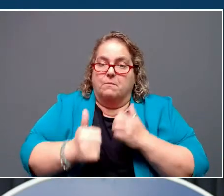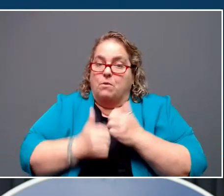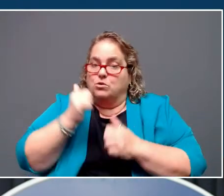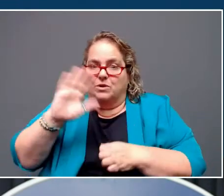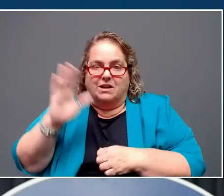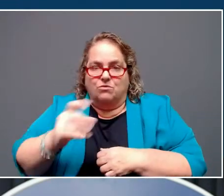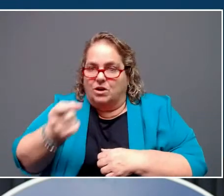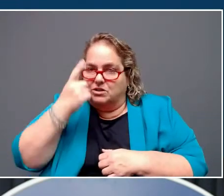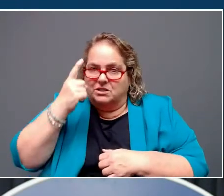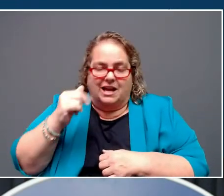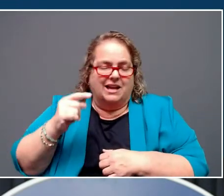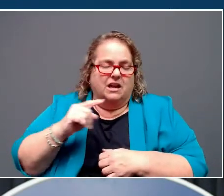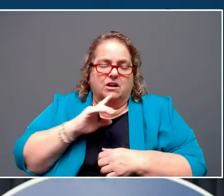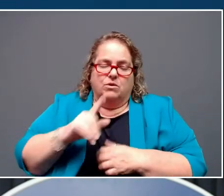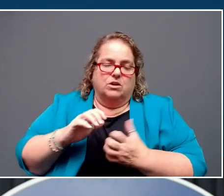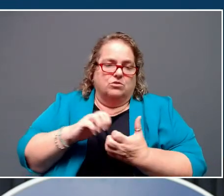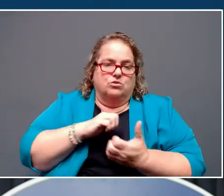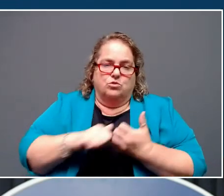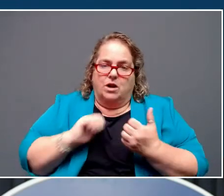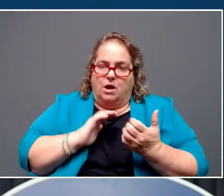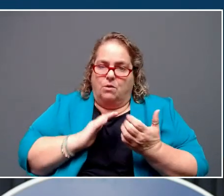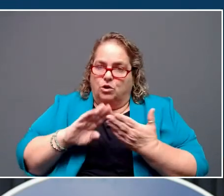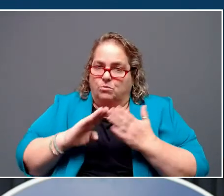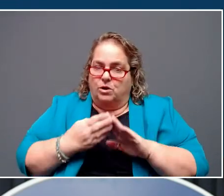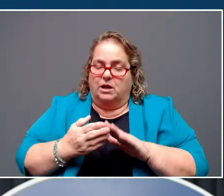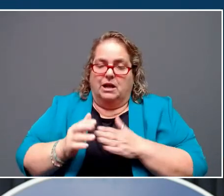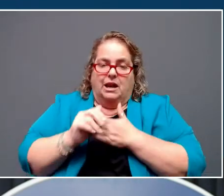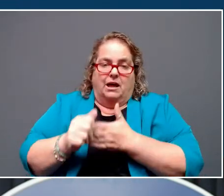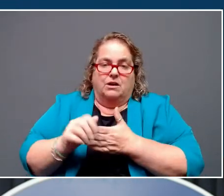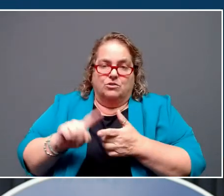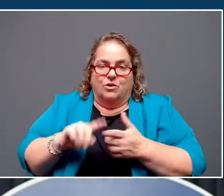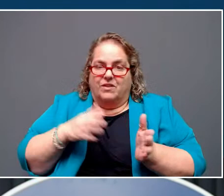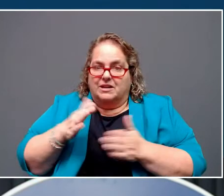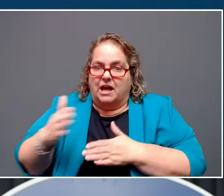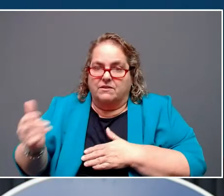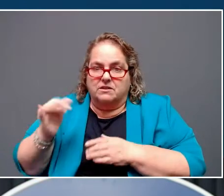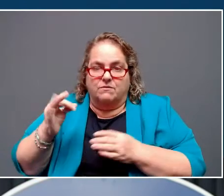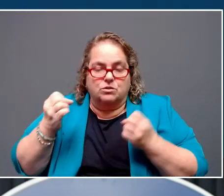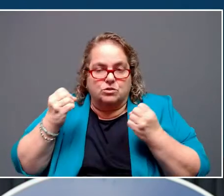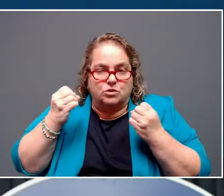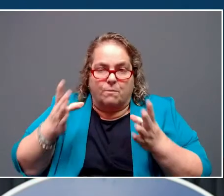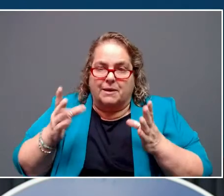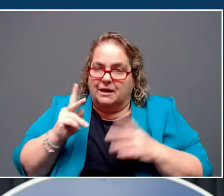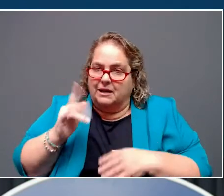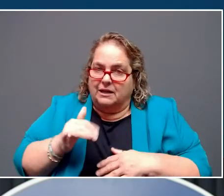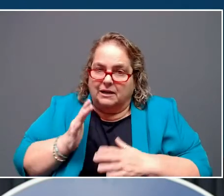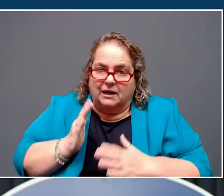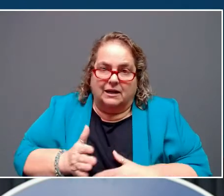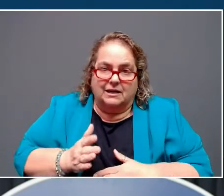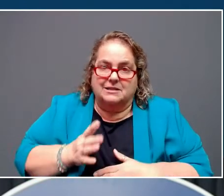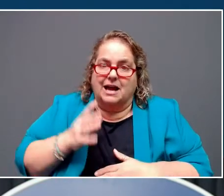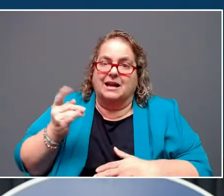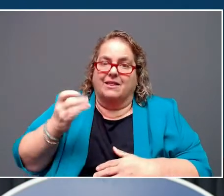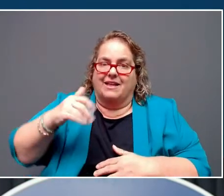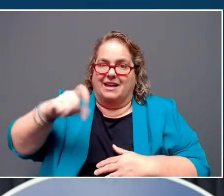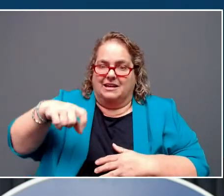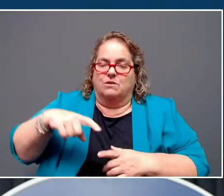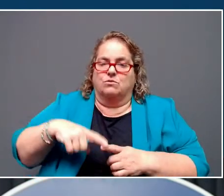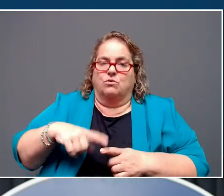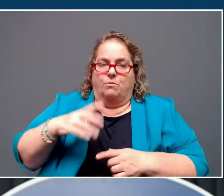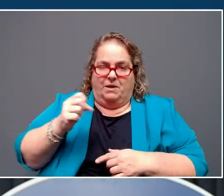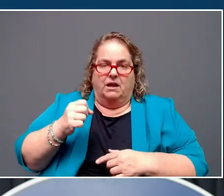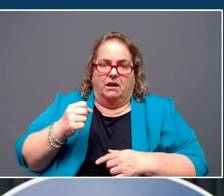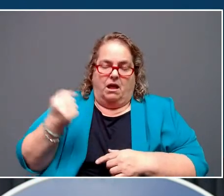communities apart, have led to the deaths of so many Kentuckians, and they need to be held fully